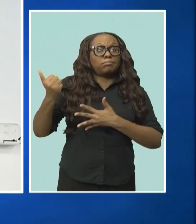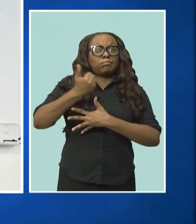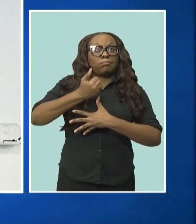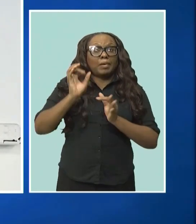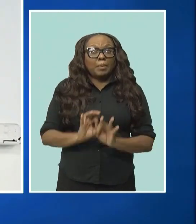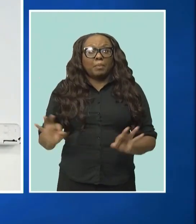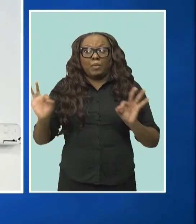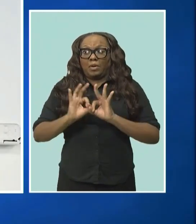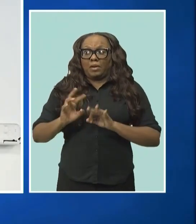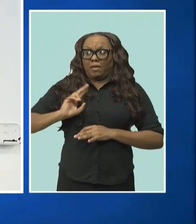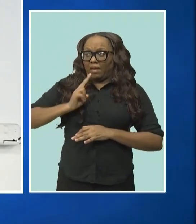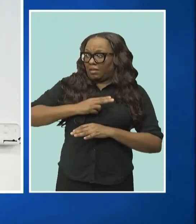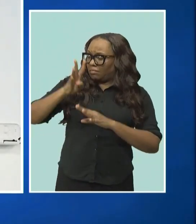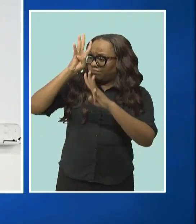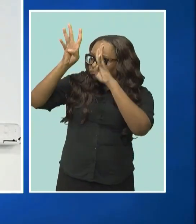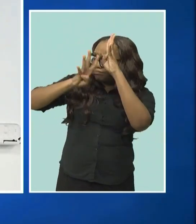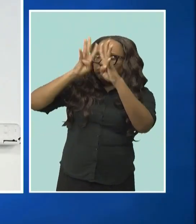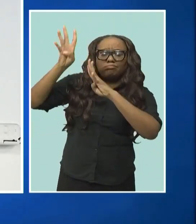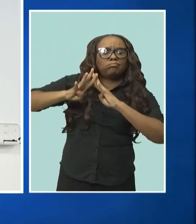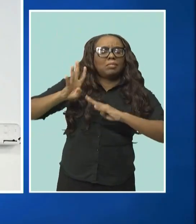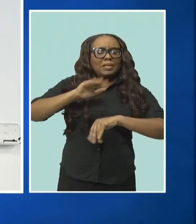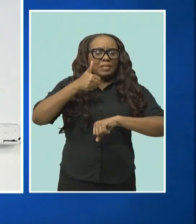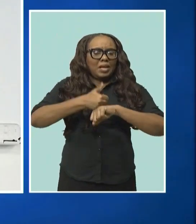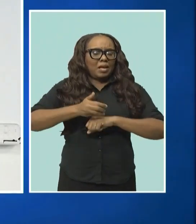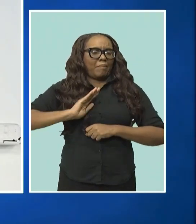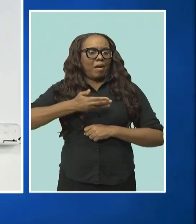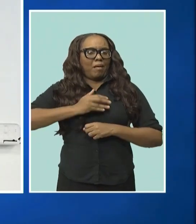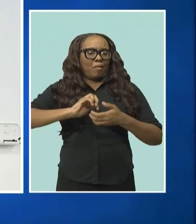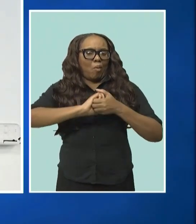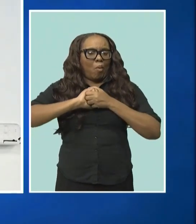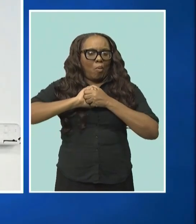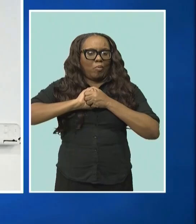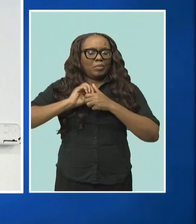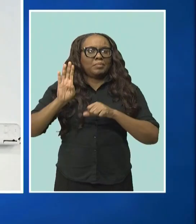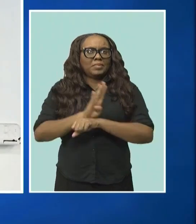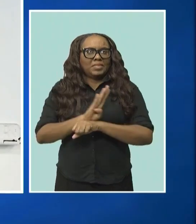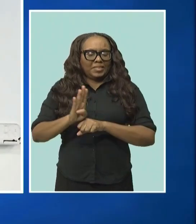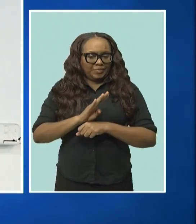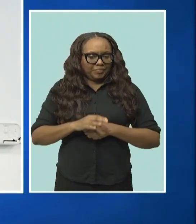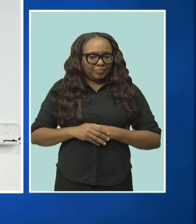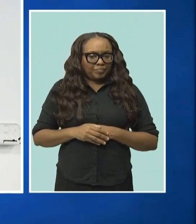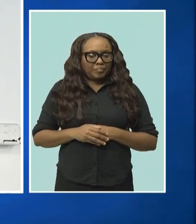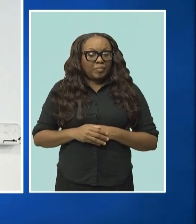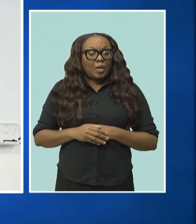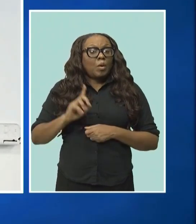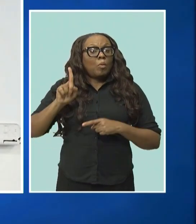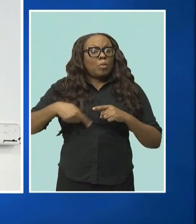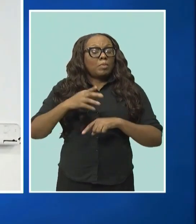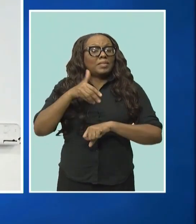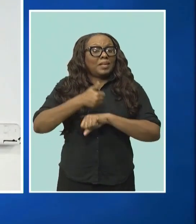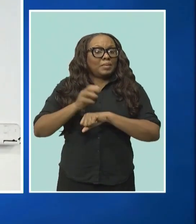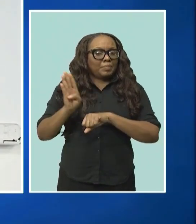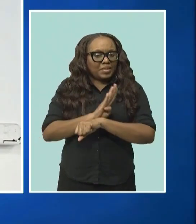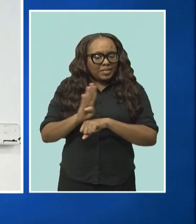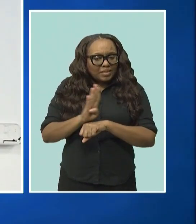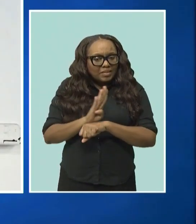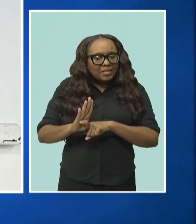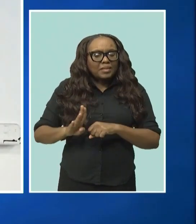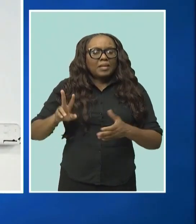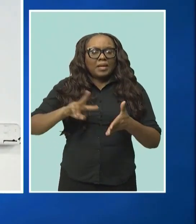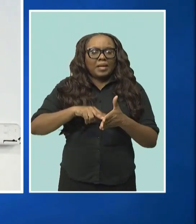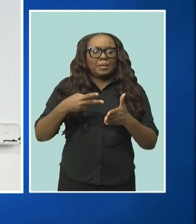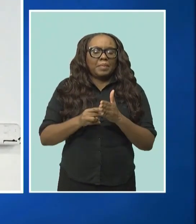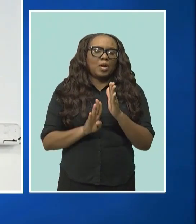and develop businesses. Entrepreneurship is the catalyst for growth, period. And so let us